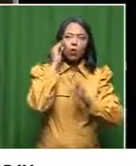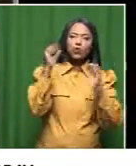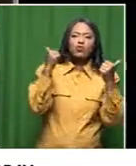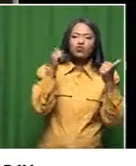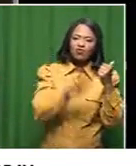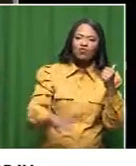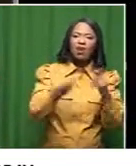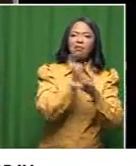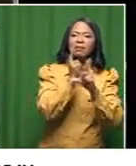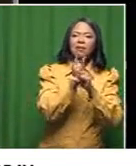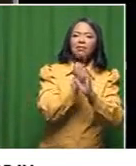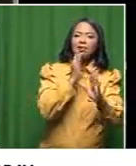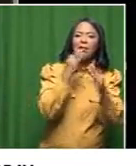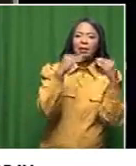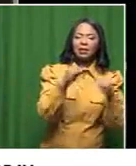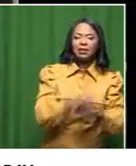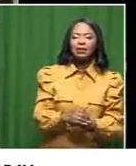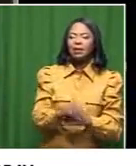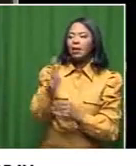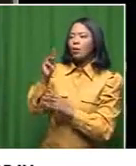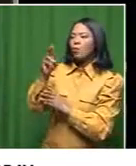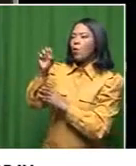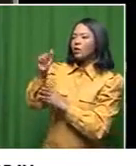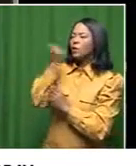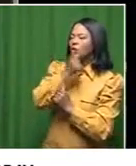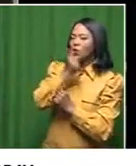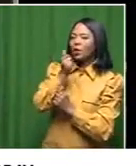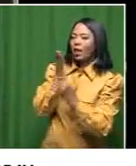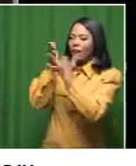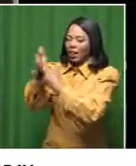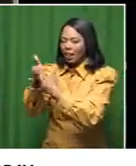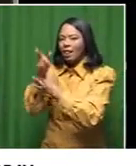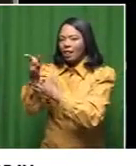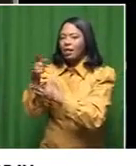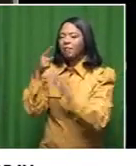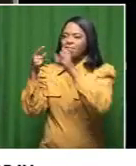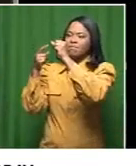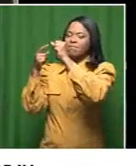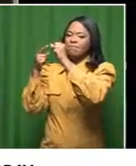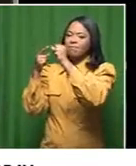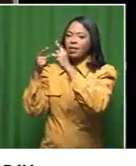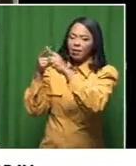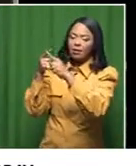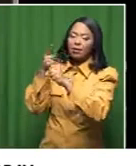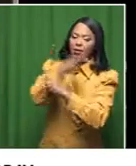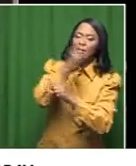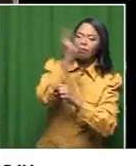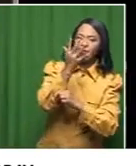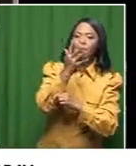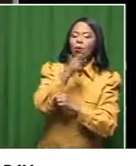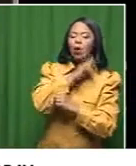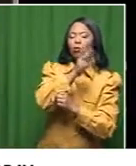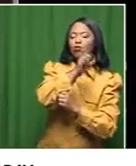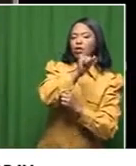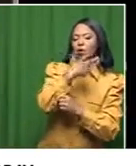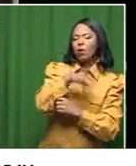Just apologies for that, Musa, but I thought it important at that point just to get a sense, since we have Bushra here,